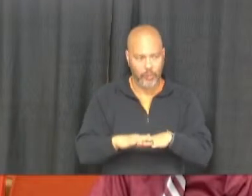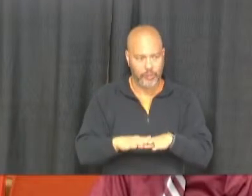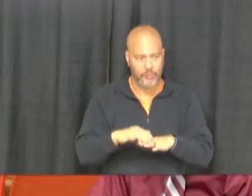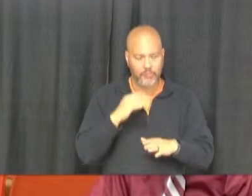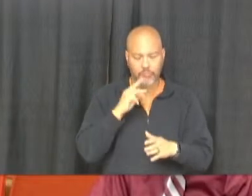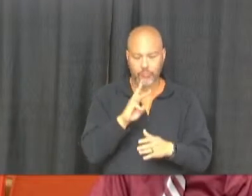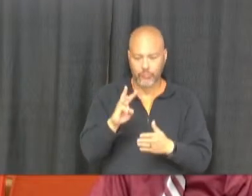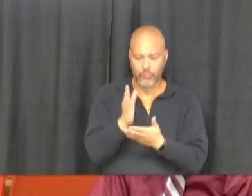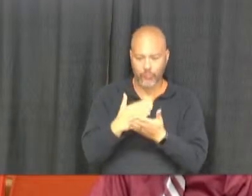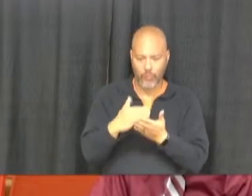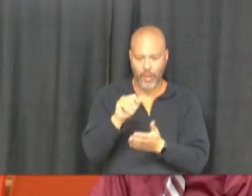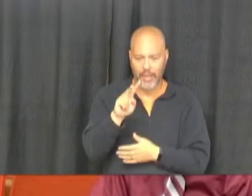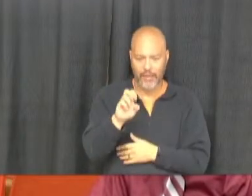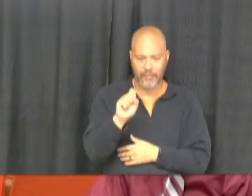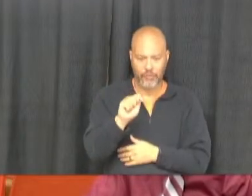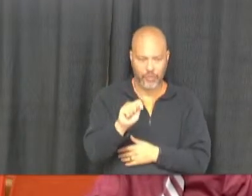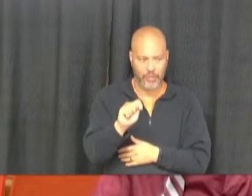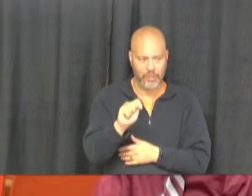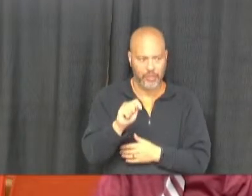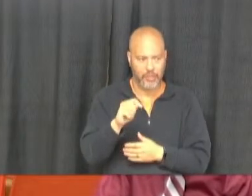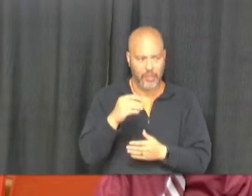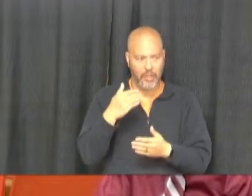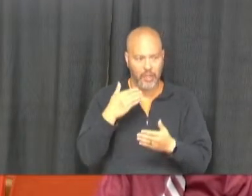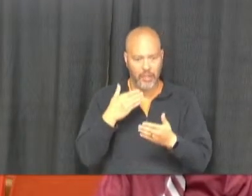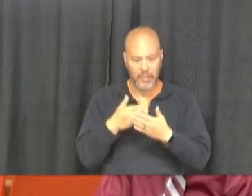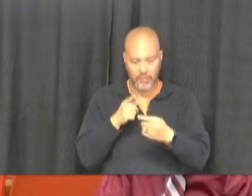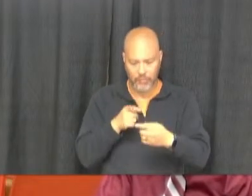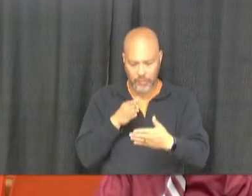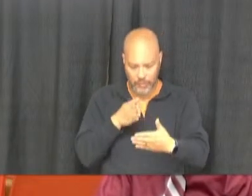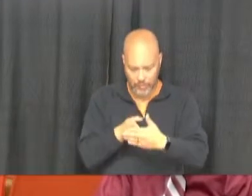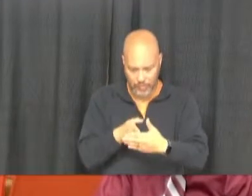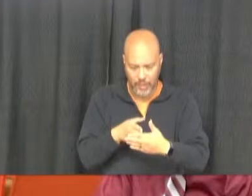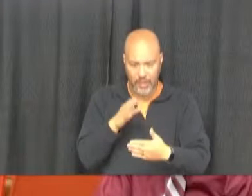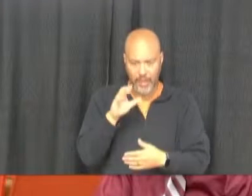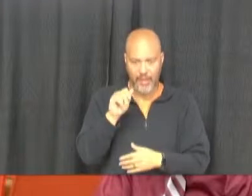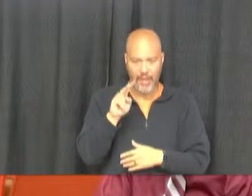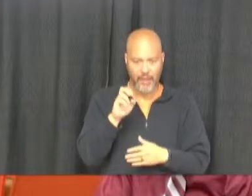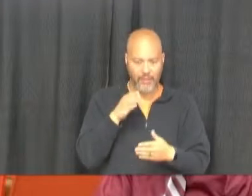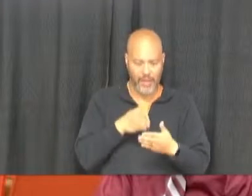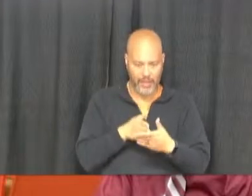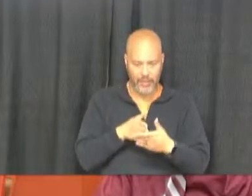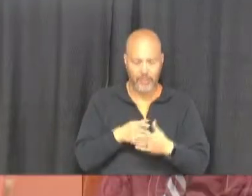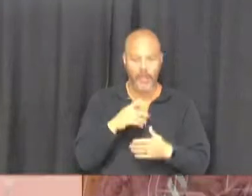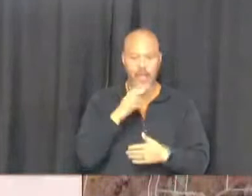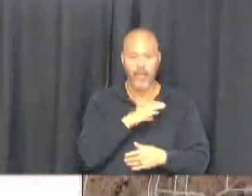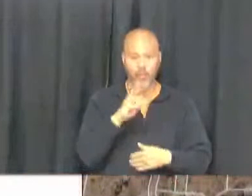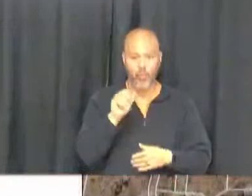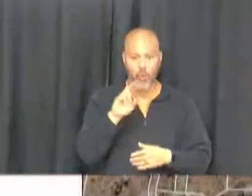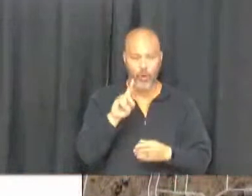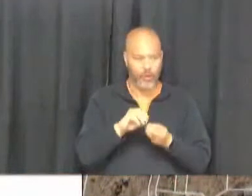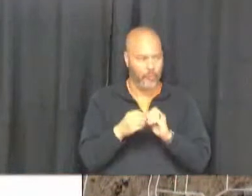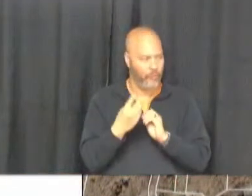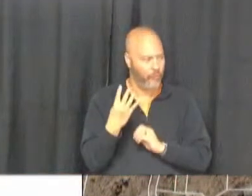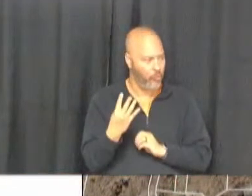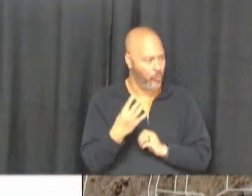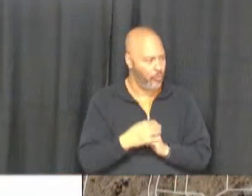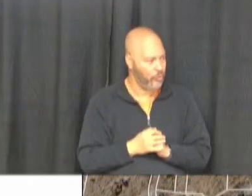the west frontage of Cave Street near the northern terminus of Cave Street. City Council Ward number